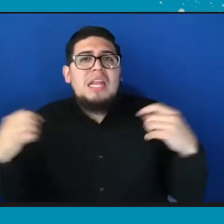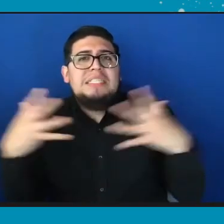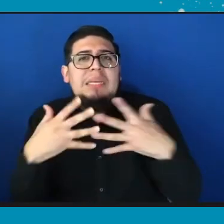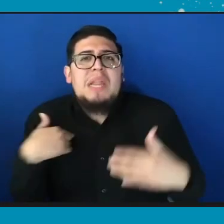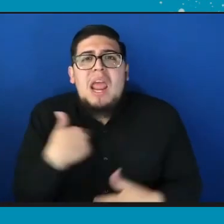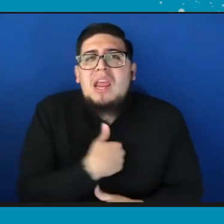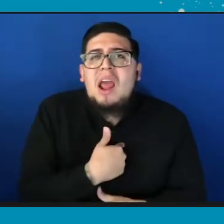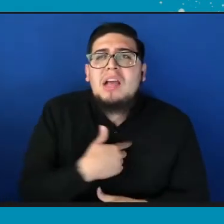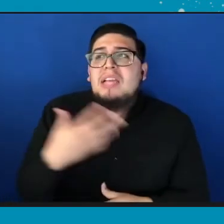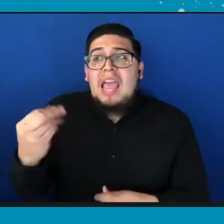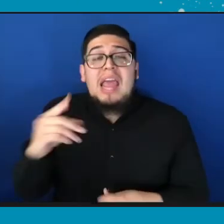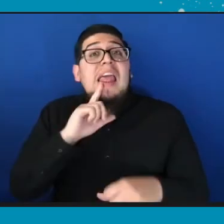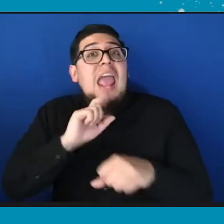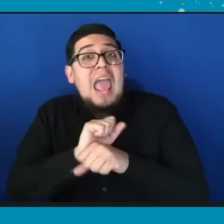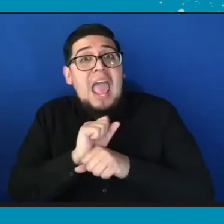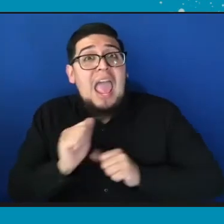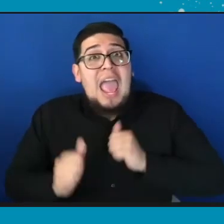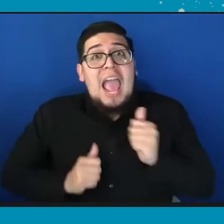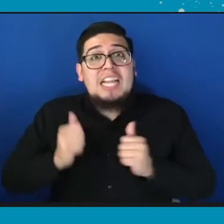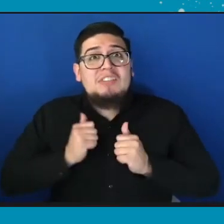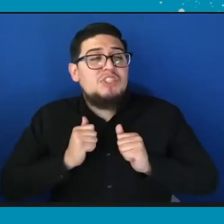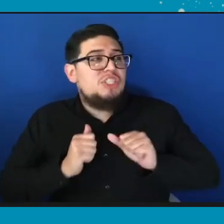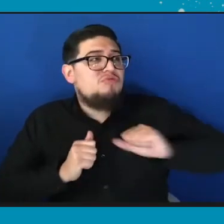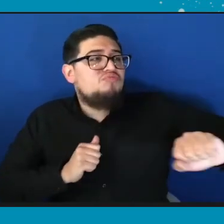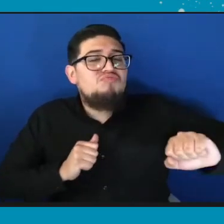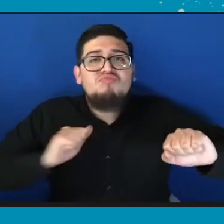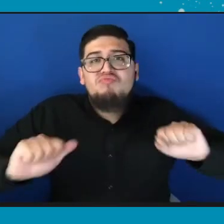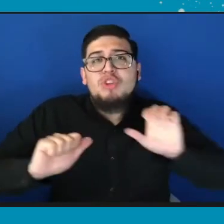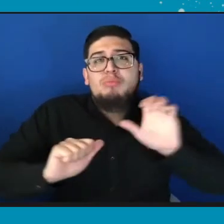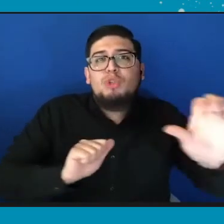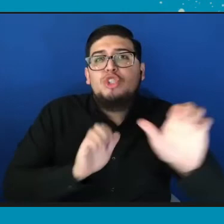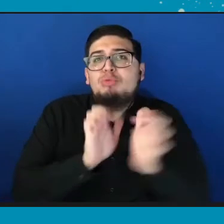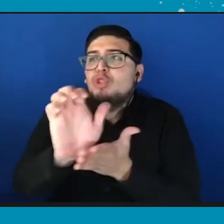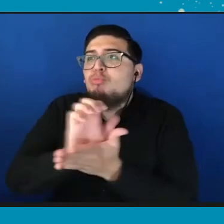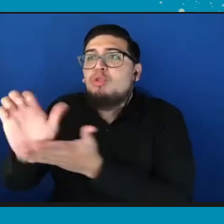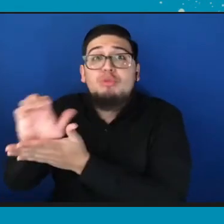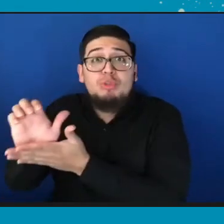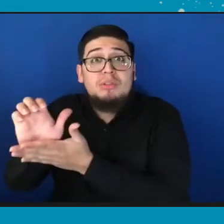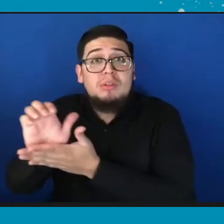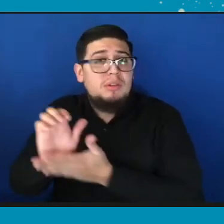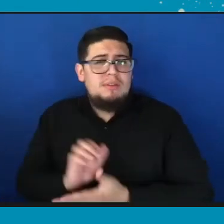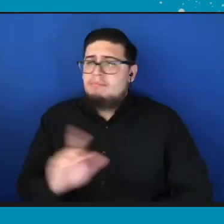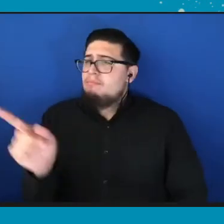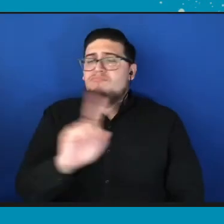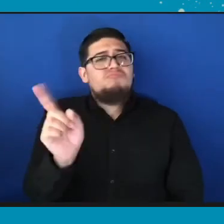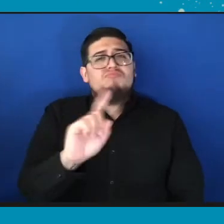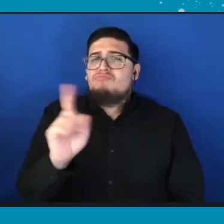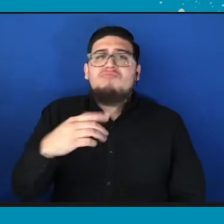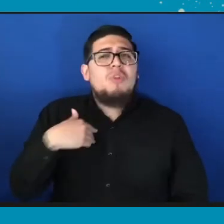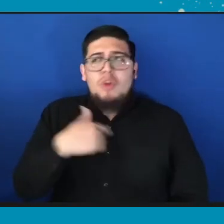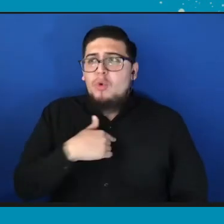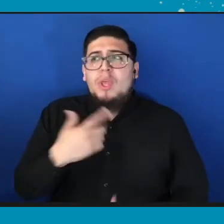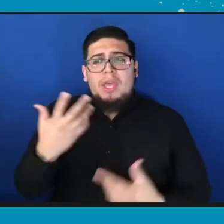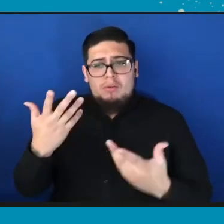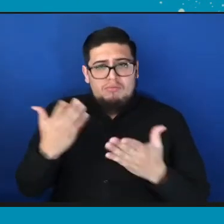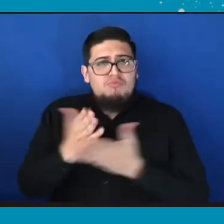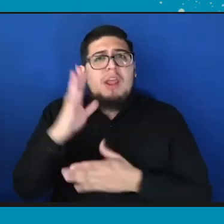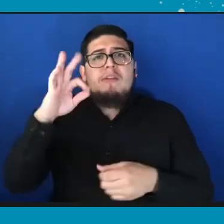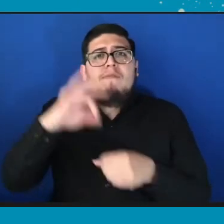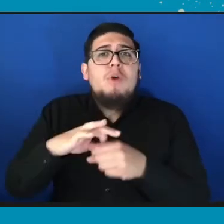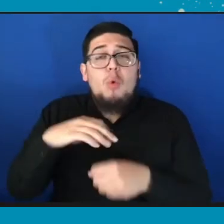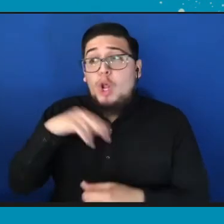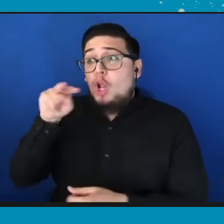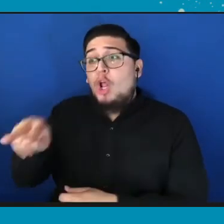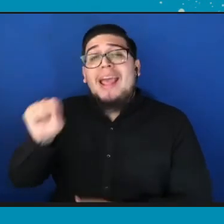us out of the rooms that we are meant to be in, including the rooms that we vote, right? When we look at SB